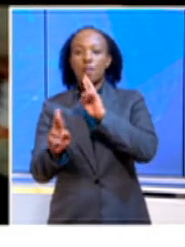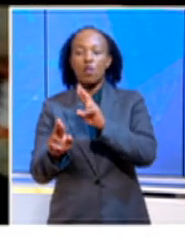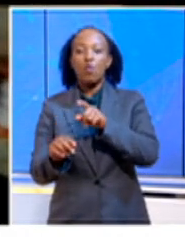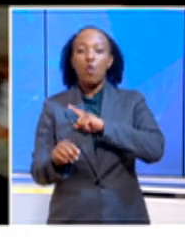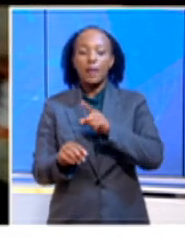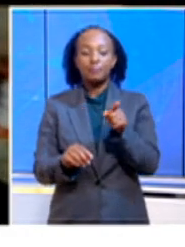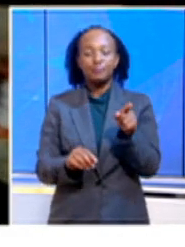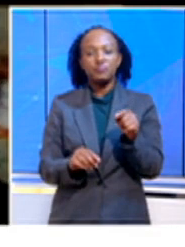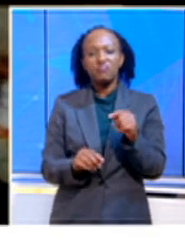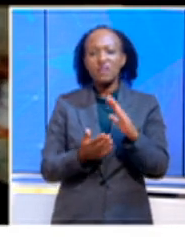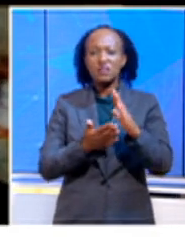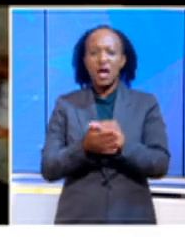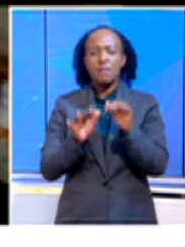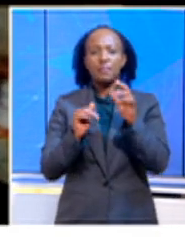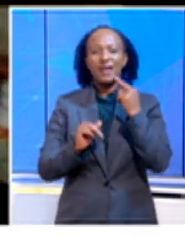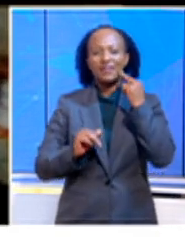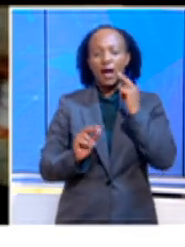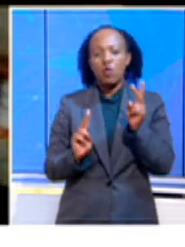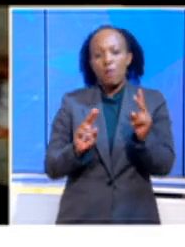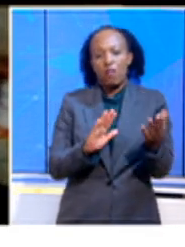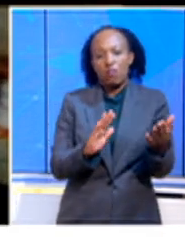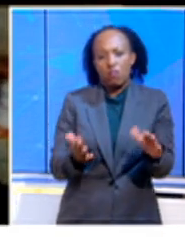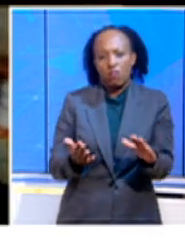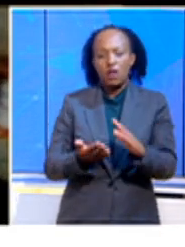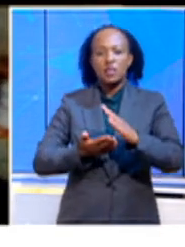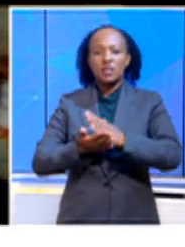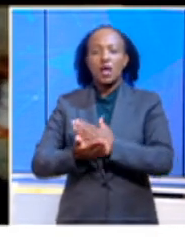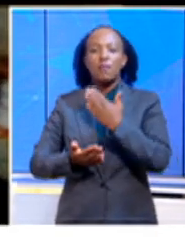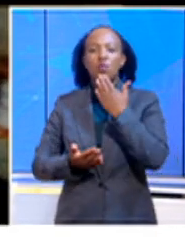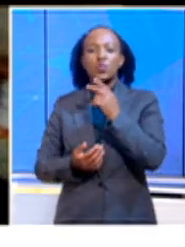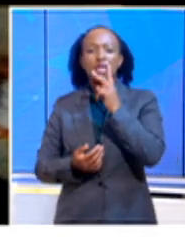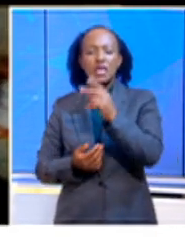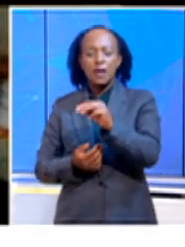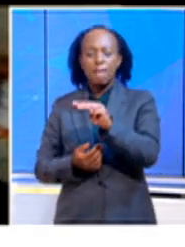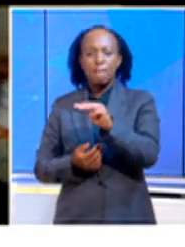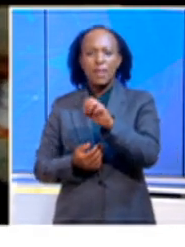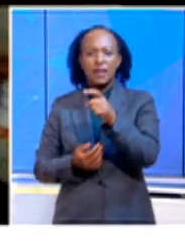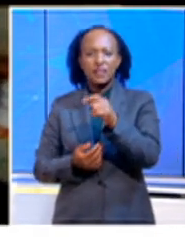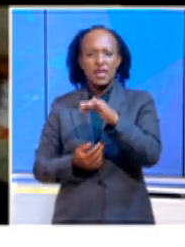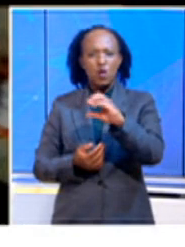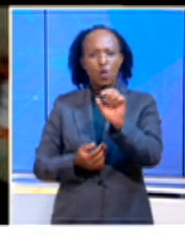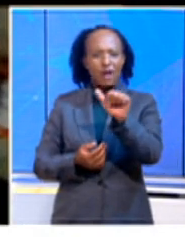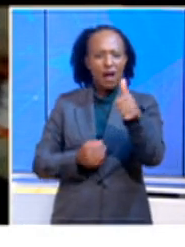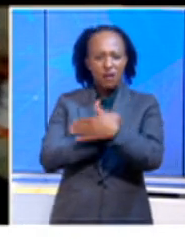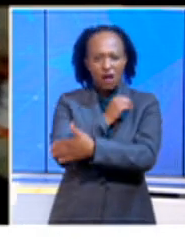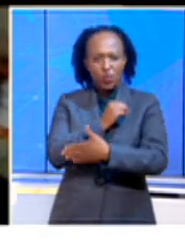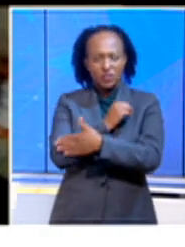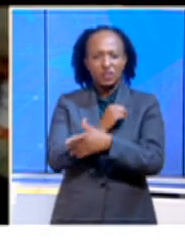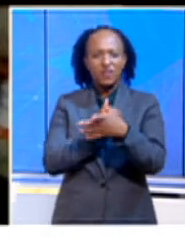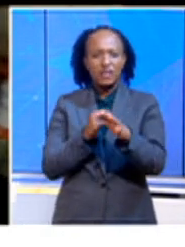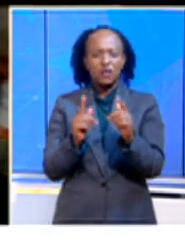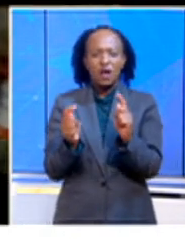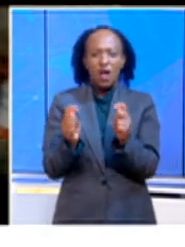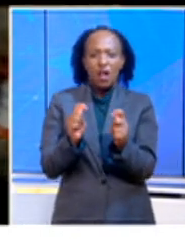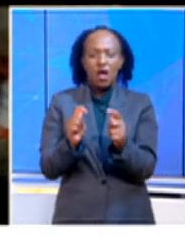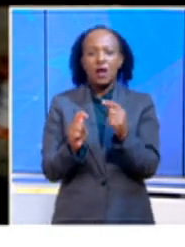death estimates, and a lot of countries are starting to look at that. You've seen Mexico adjust their numbers based on the excess death information, and they've adjusted their